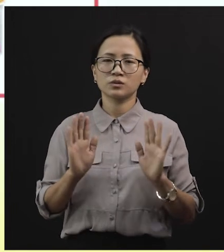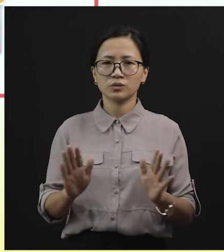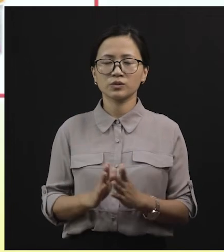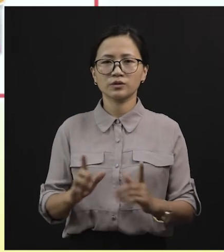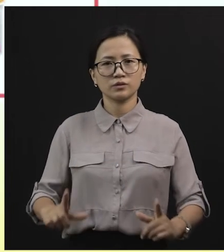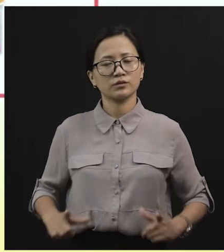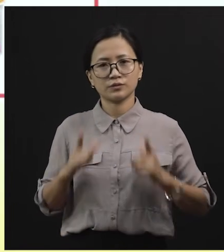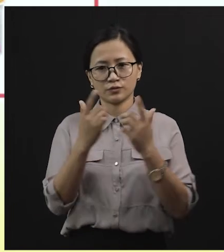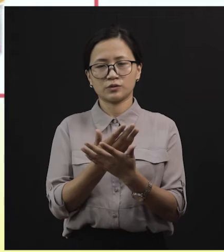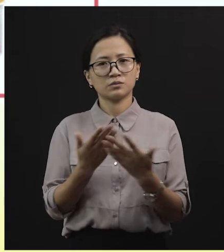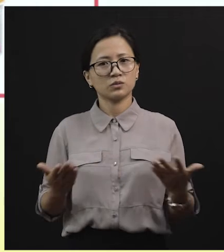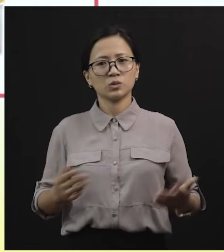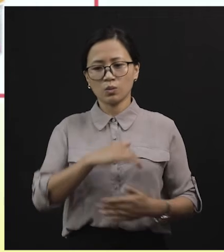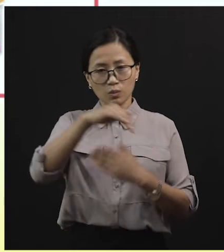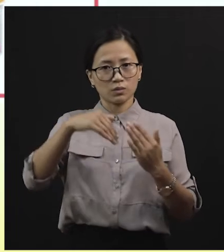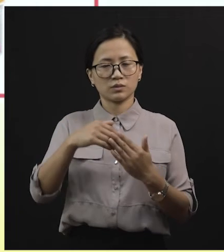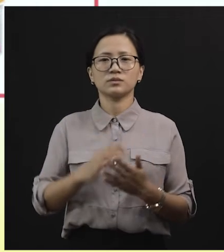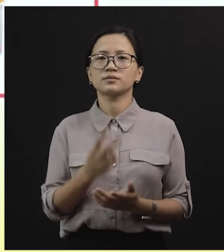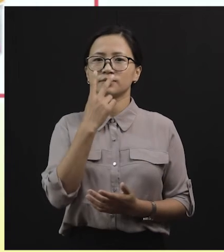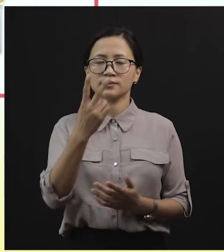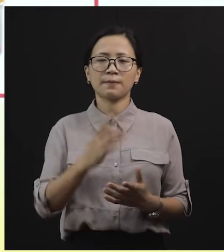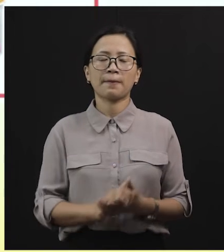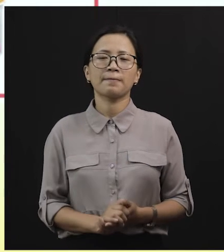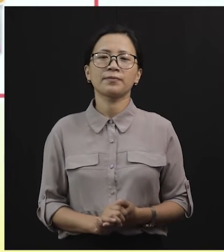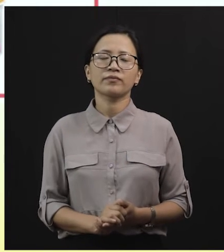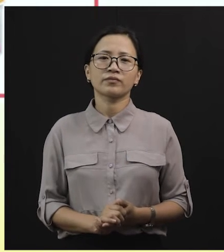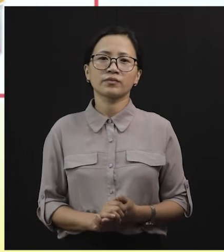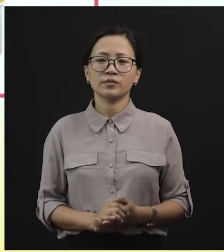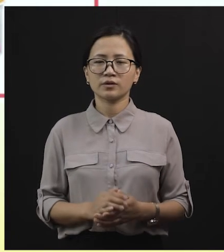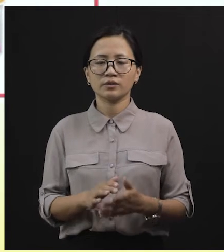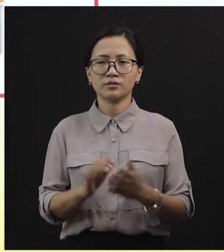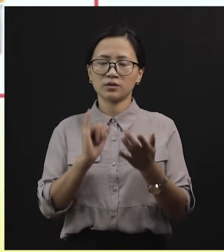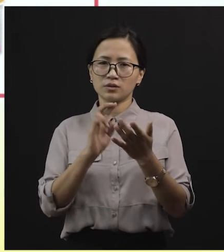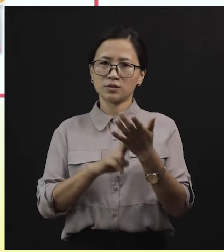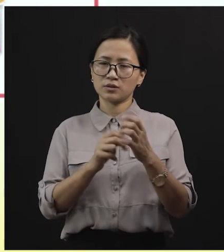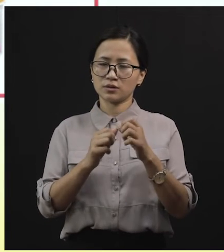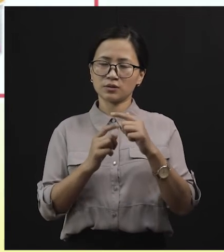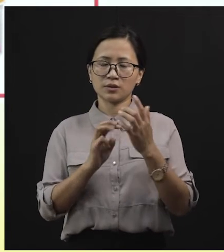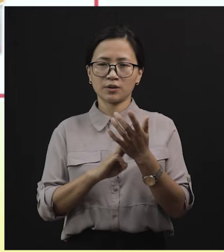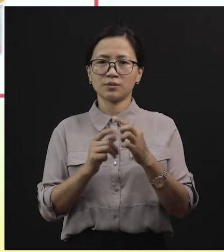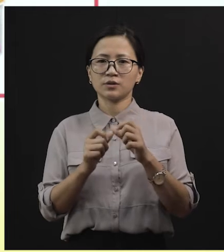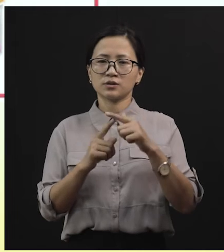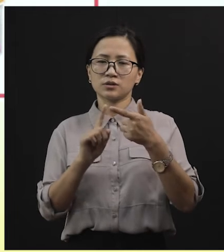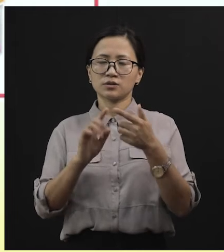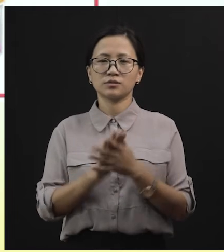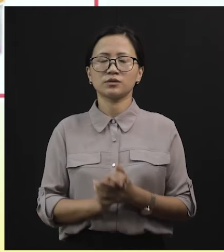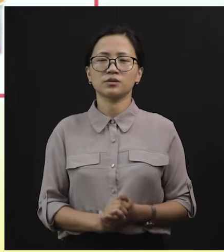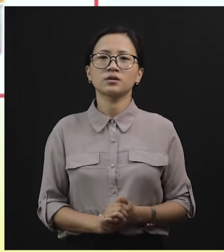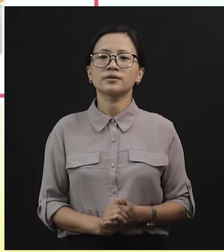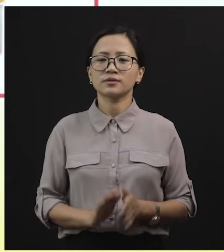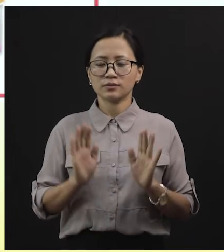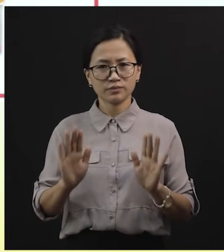as living things. Living things are also known as animate object. Okay, something that have